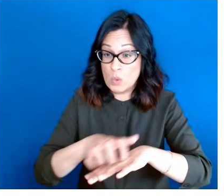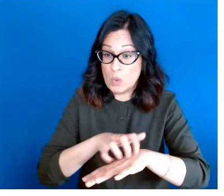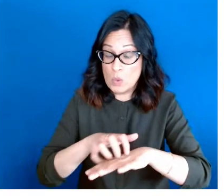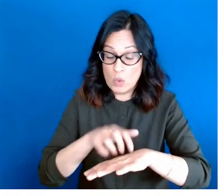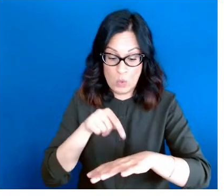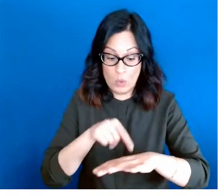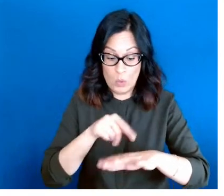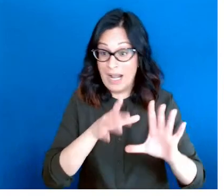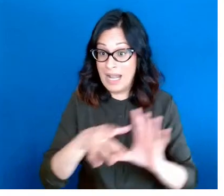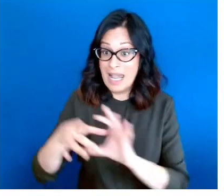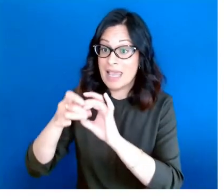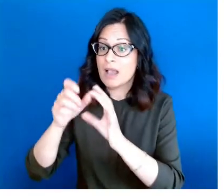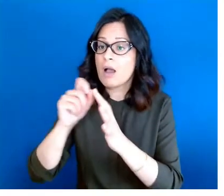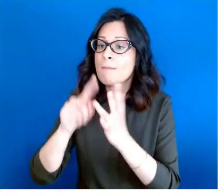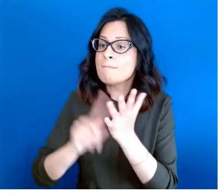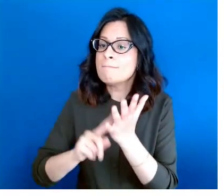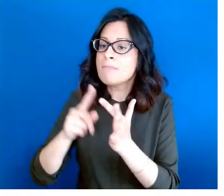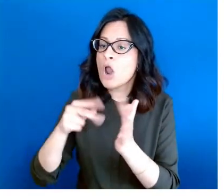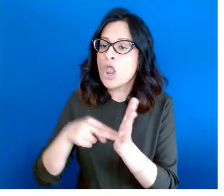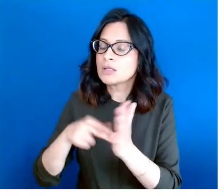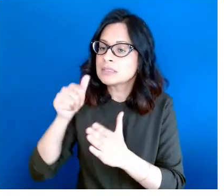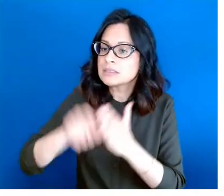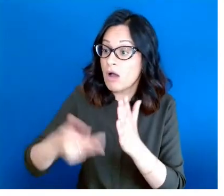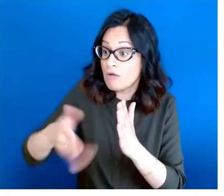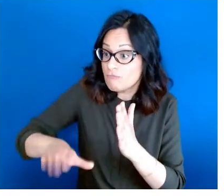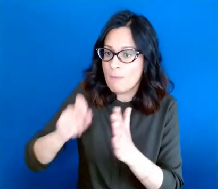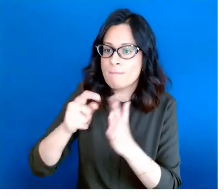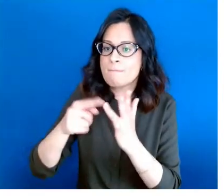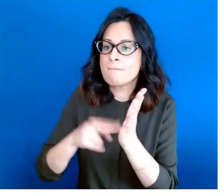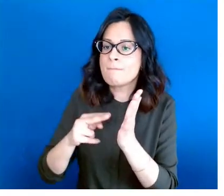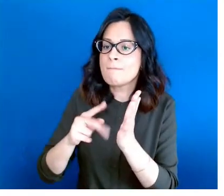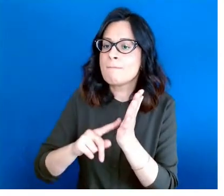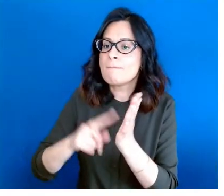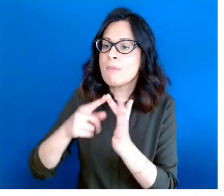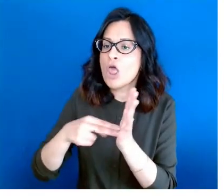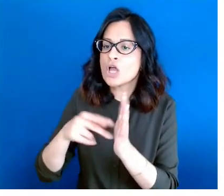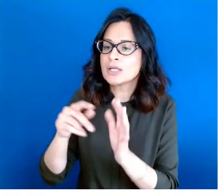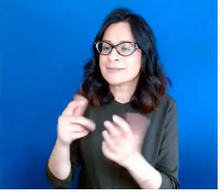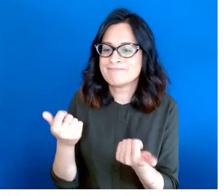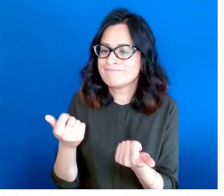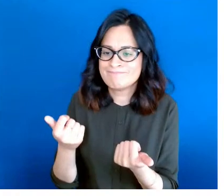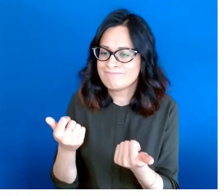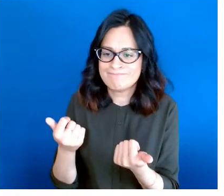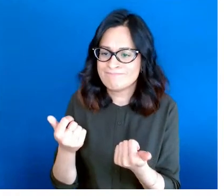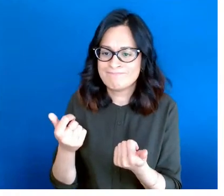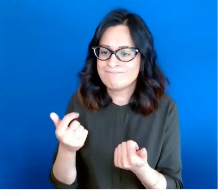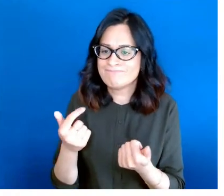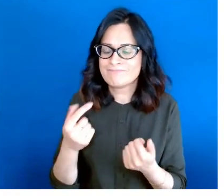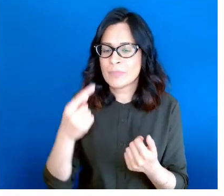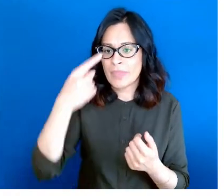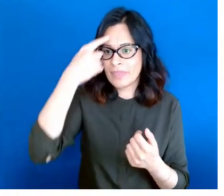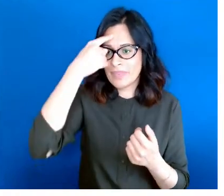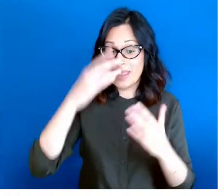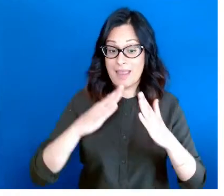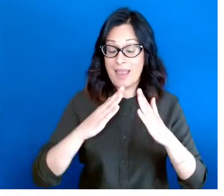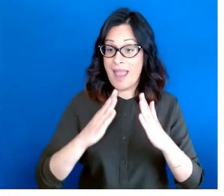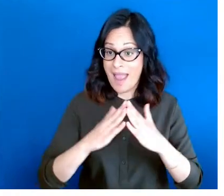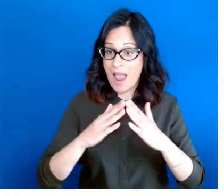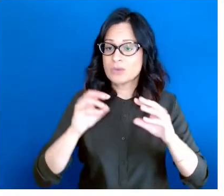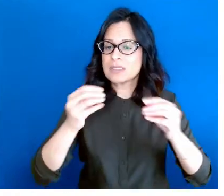induced. Saying that, I think it's very important to think about house dust mite as a trigger